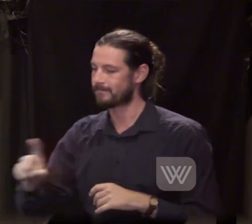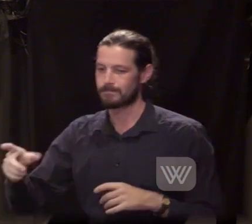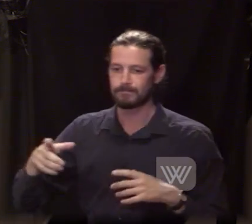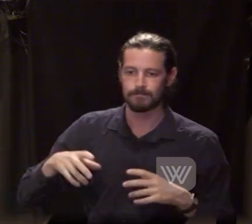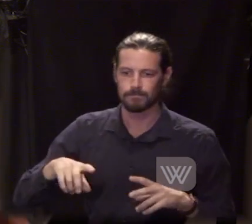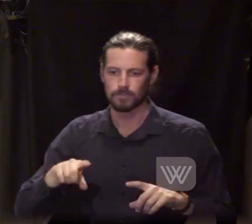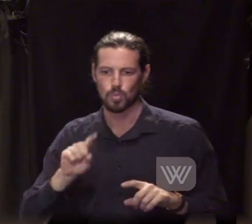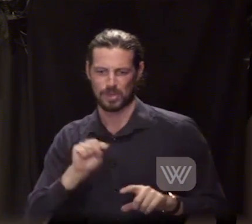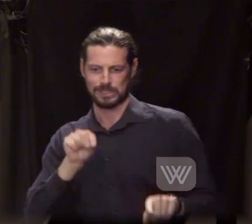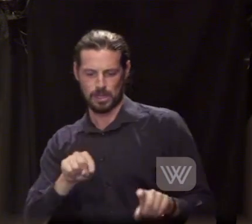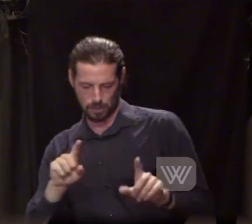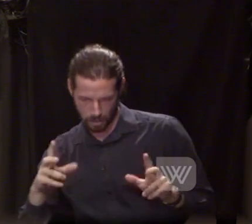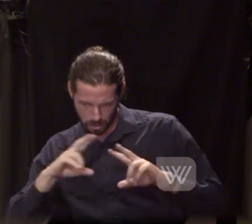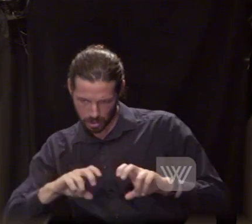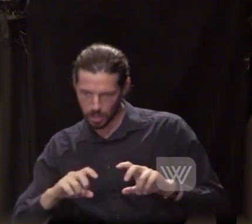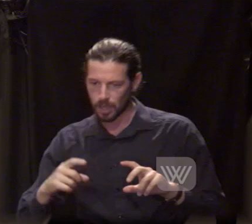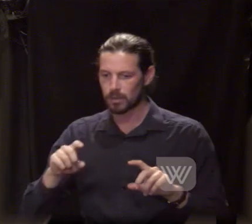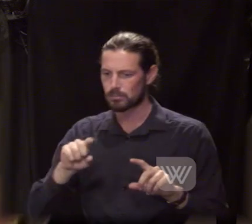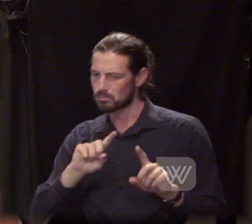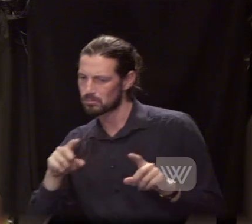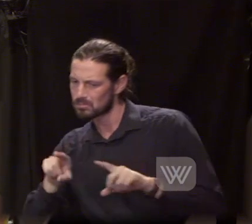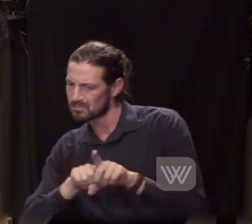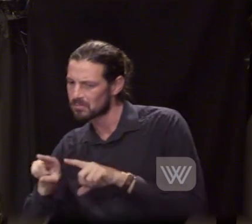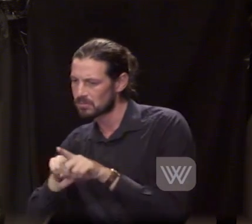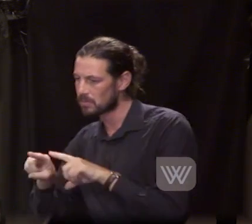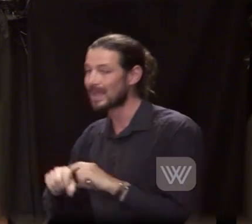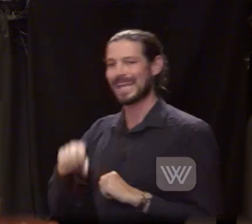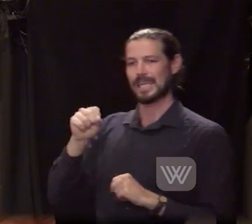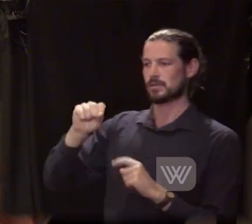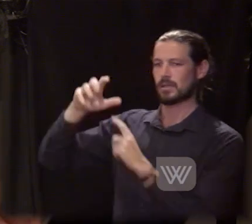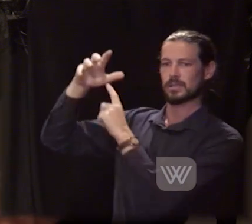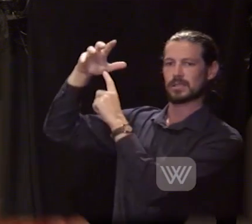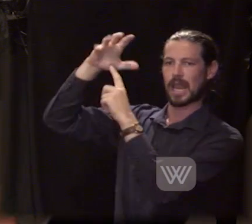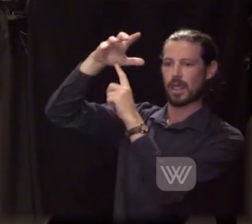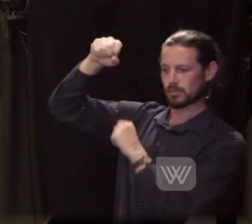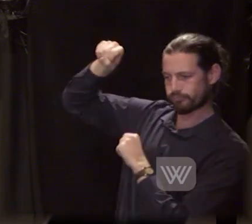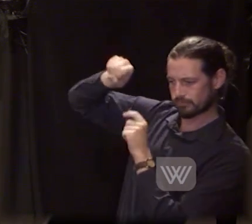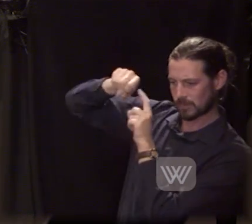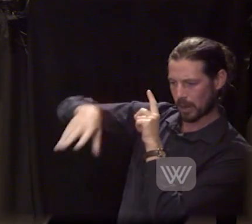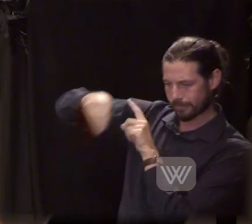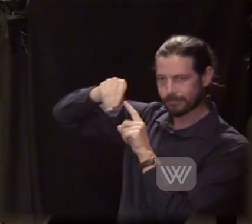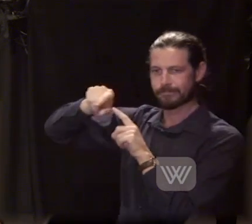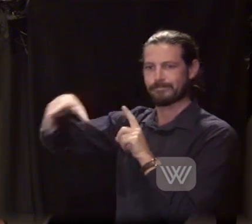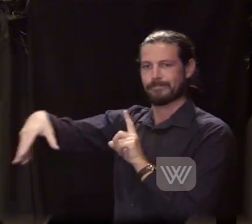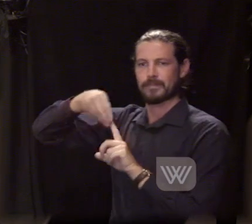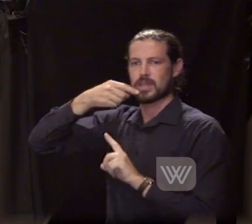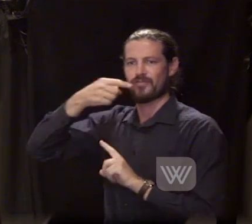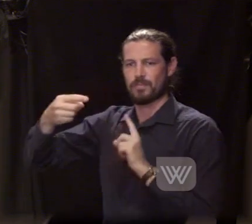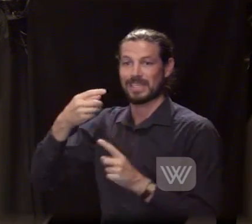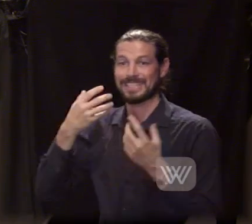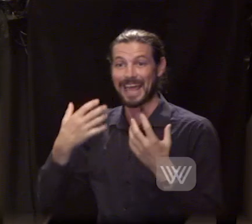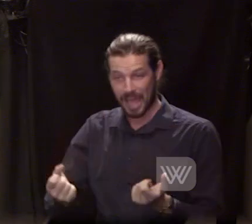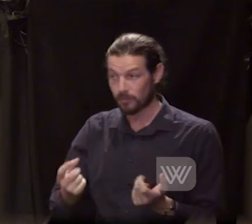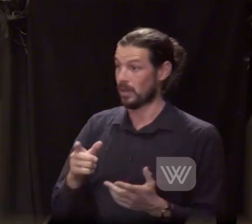their landscape. And we can see a lot from the satellites that are above it, but you're not going to know for sure until you go there. And that's one of the biggest